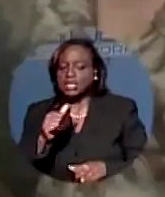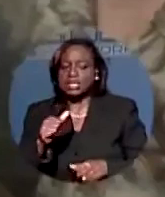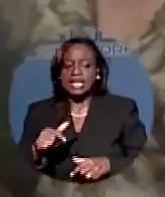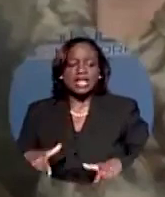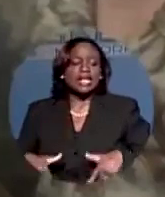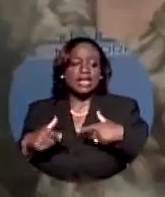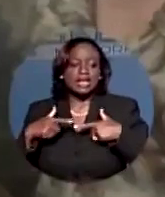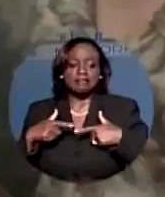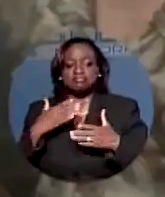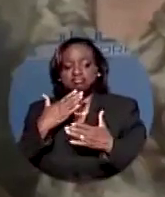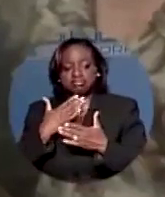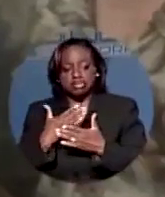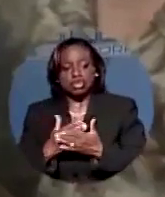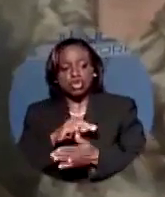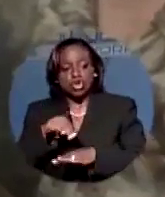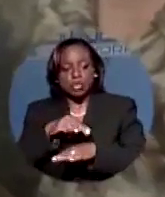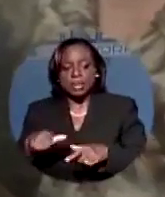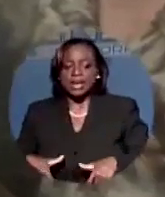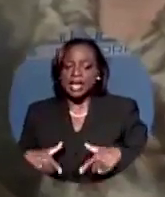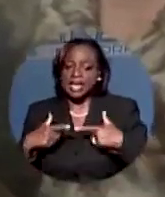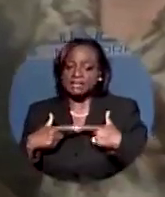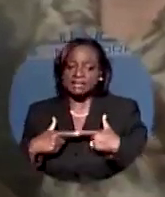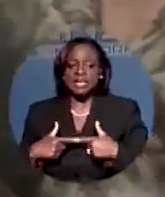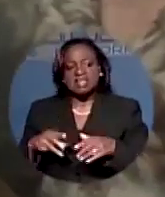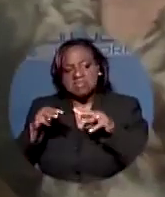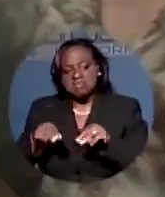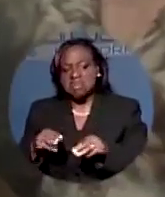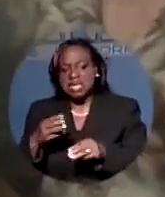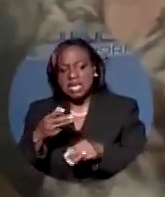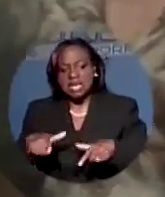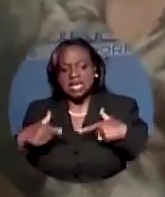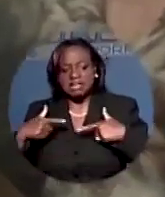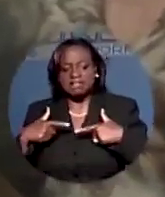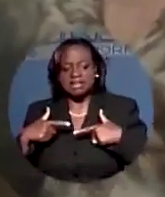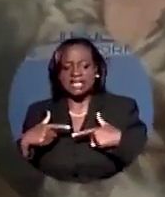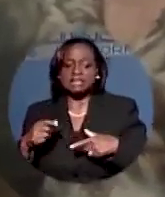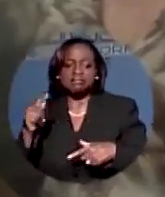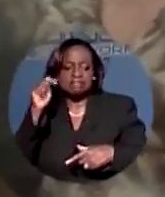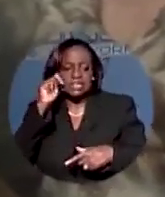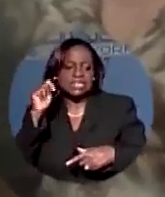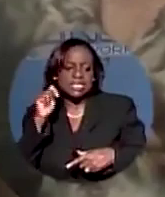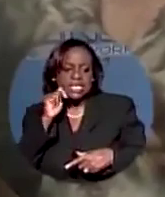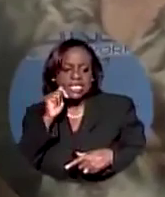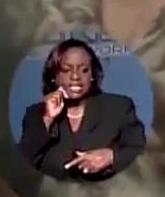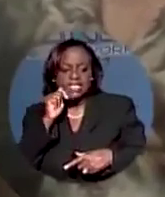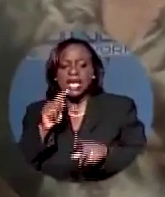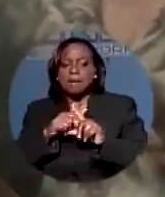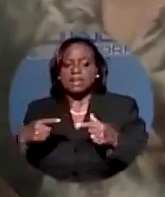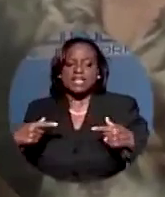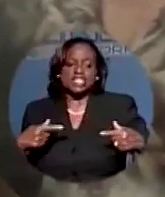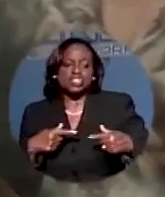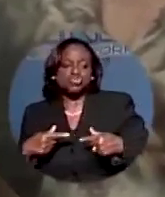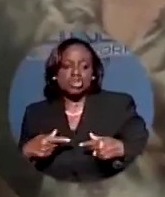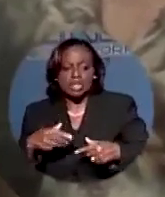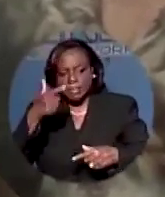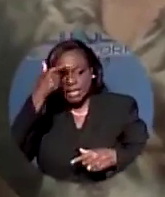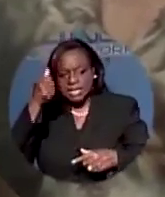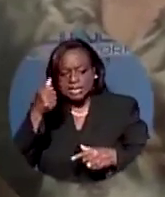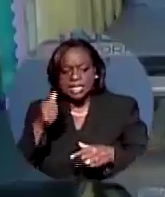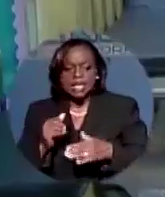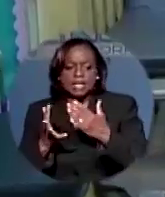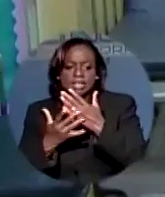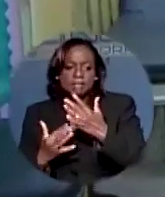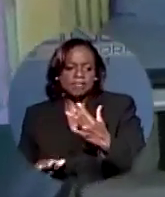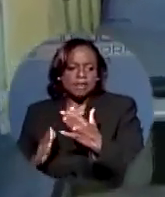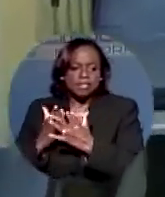or 20s, or some of them a bit longer, but they don't develop normally, and they struggle because the blood flow through their